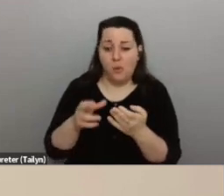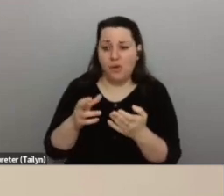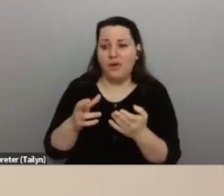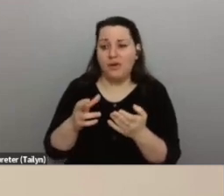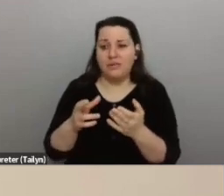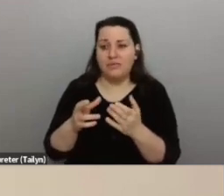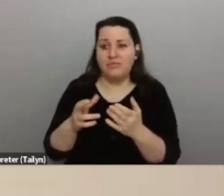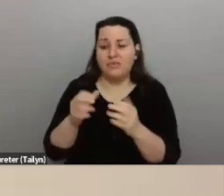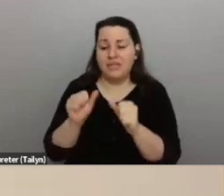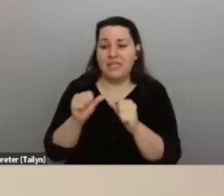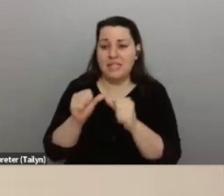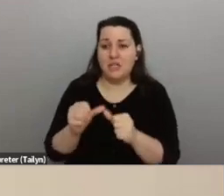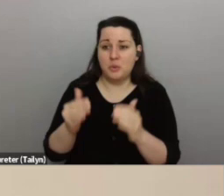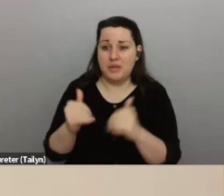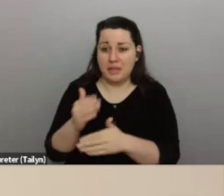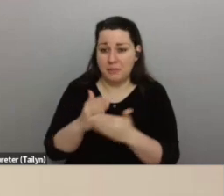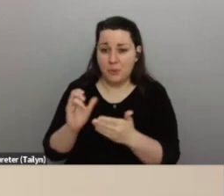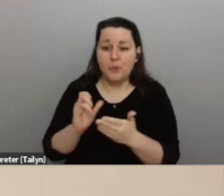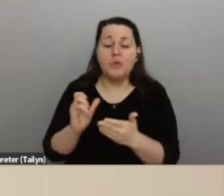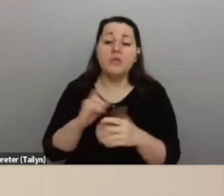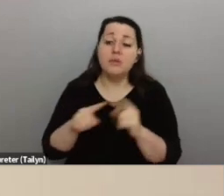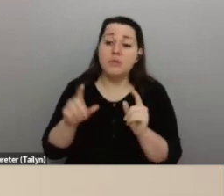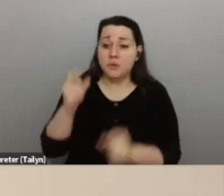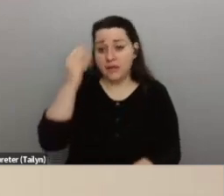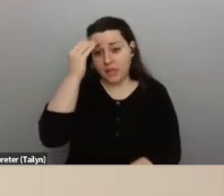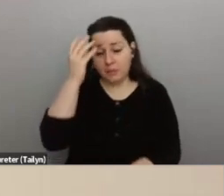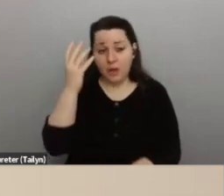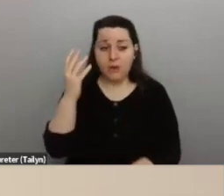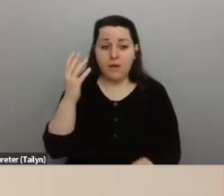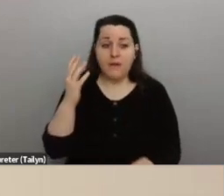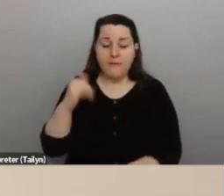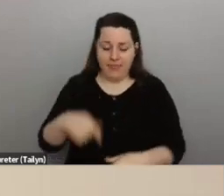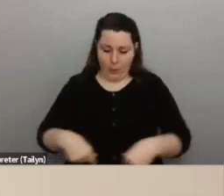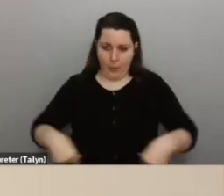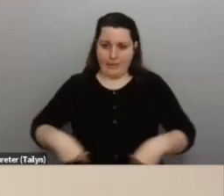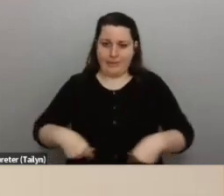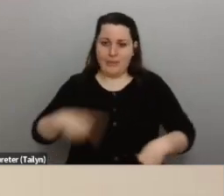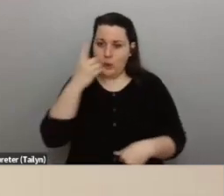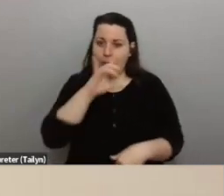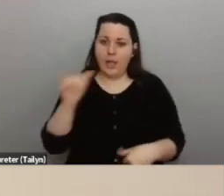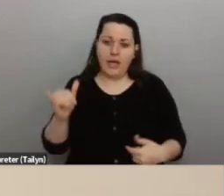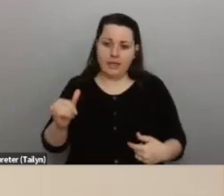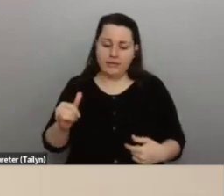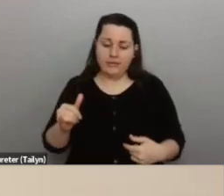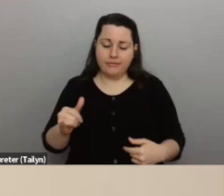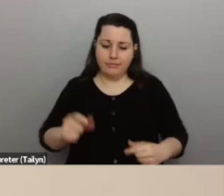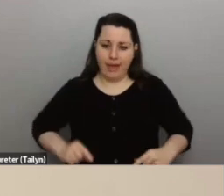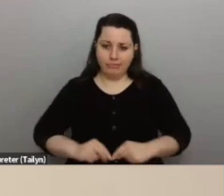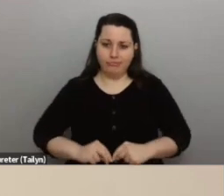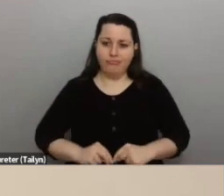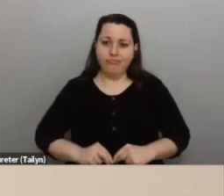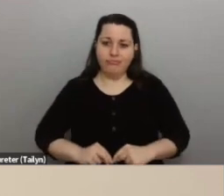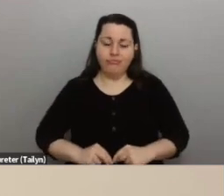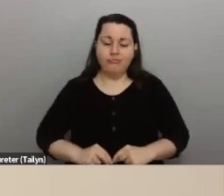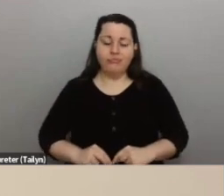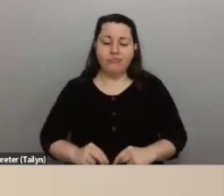this, another thing you can consider is, what does the waistband look like? That's another thing that